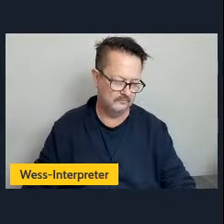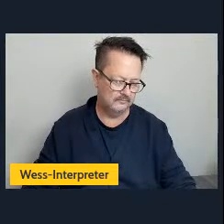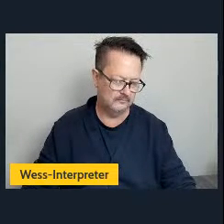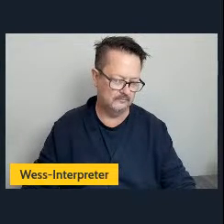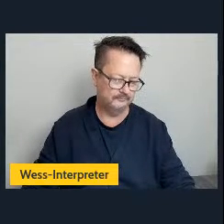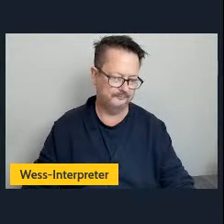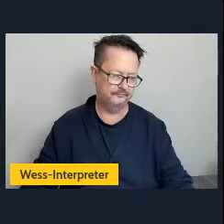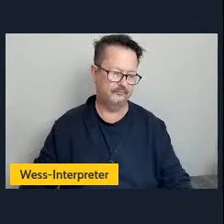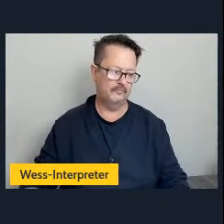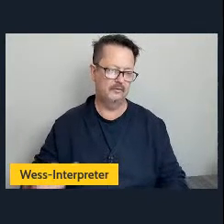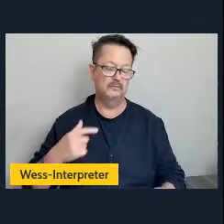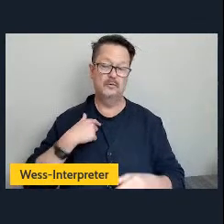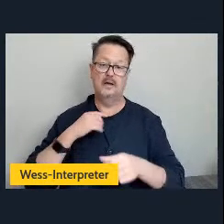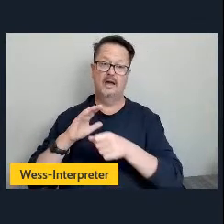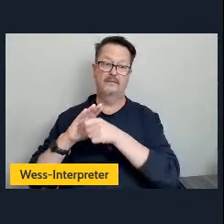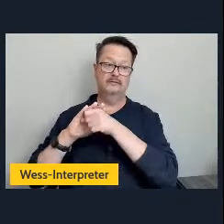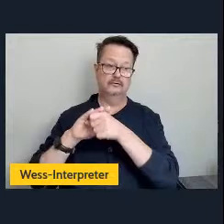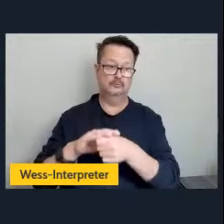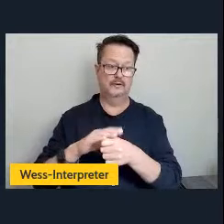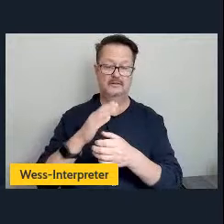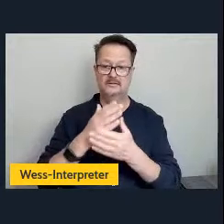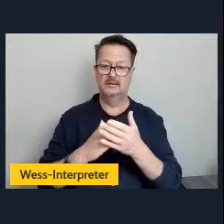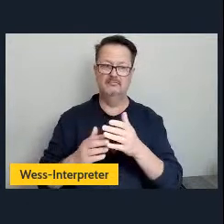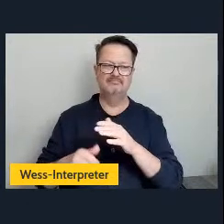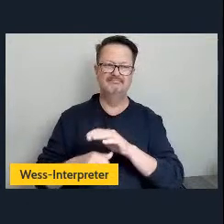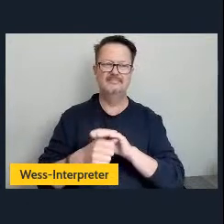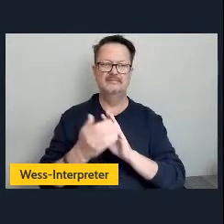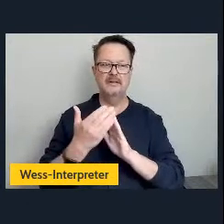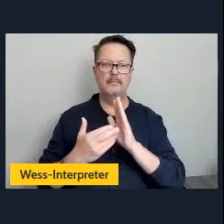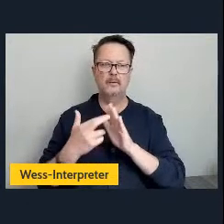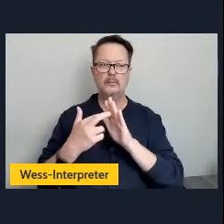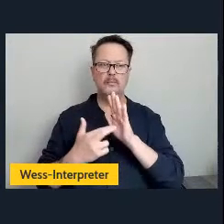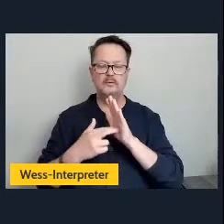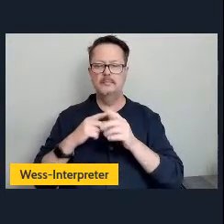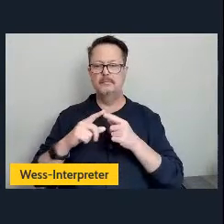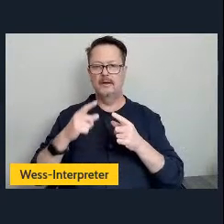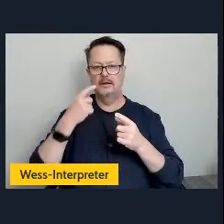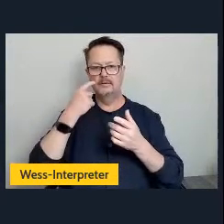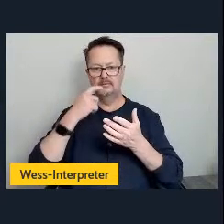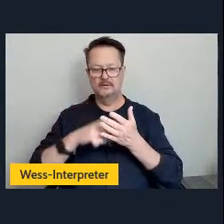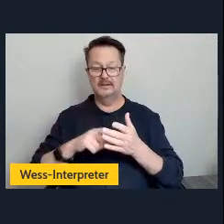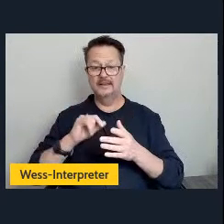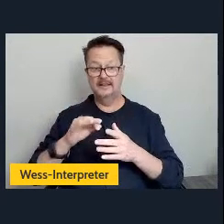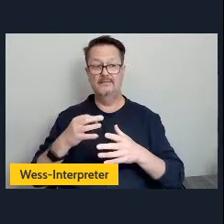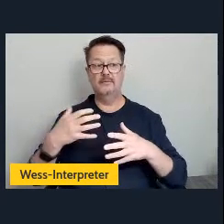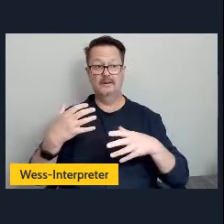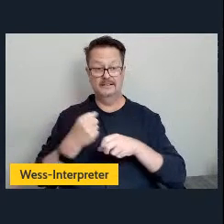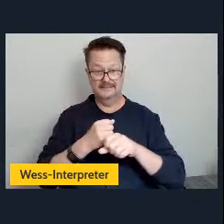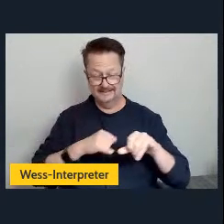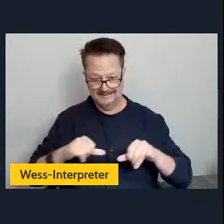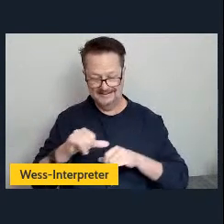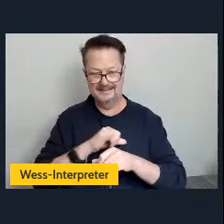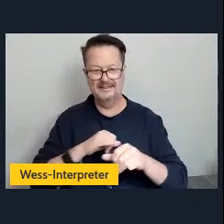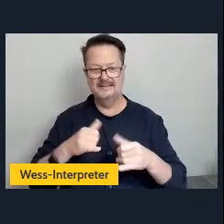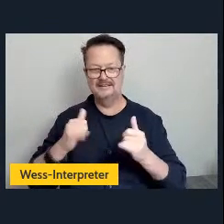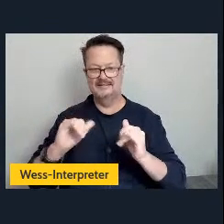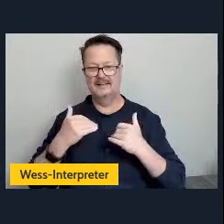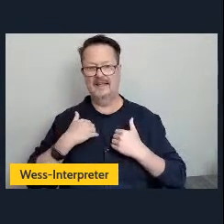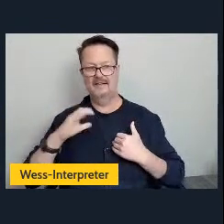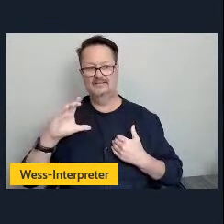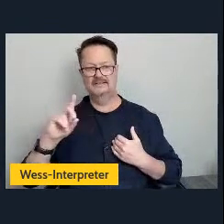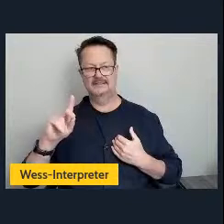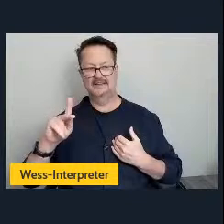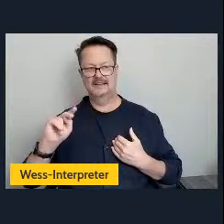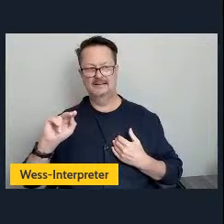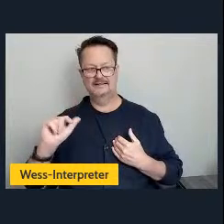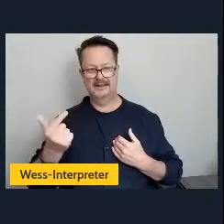So I've suppressed some of these rules, but what you might realize already is if we do a synth, sure enough, we have CDK-nag errors